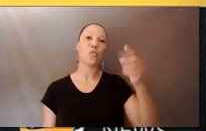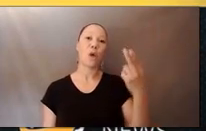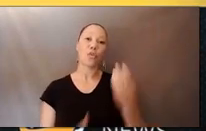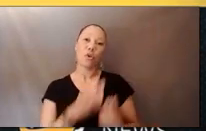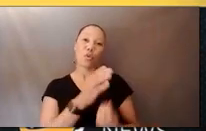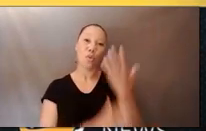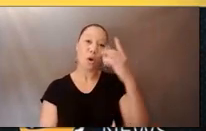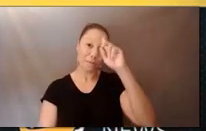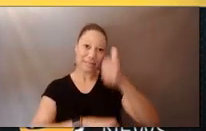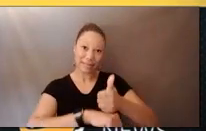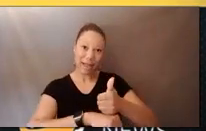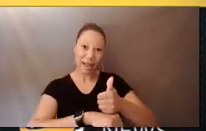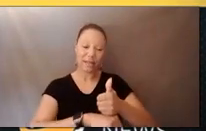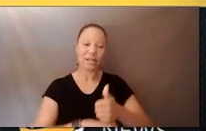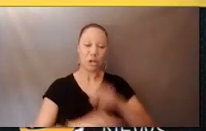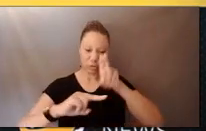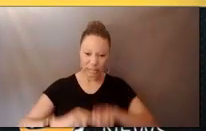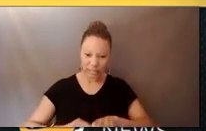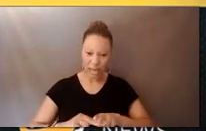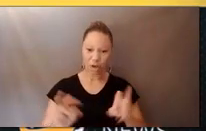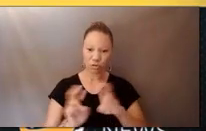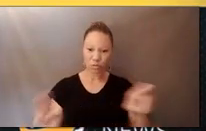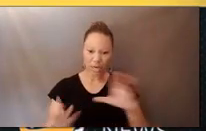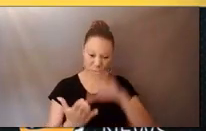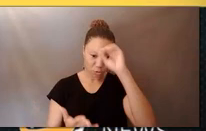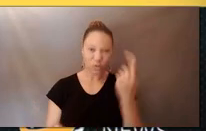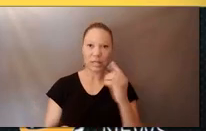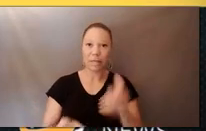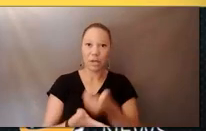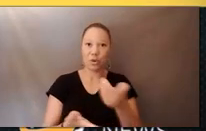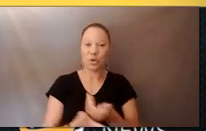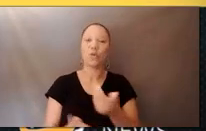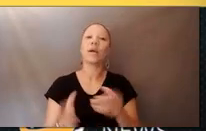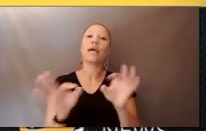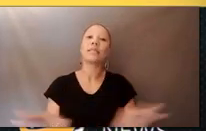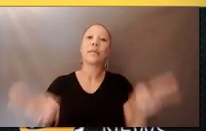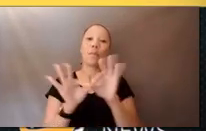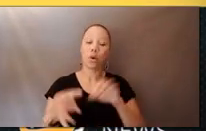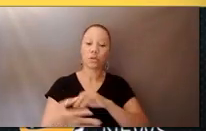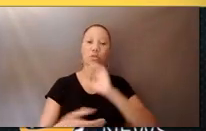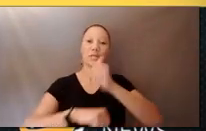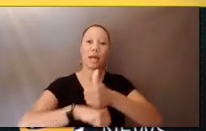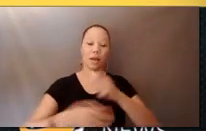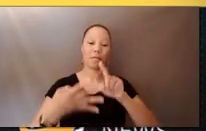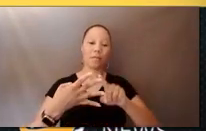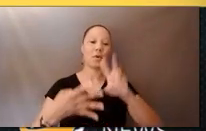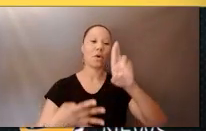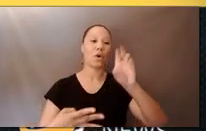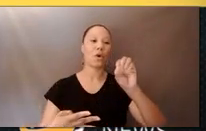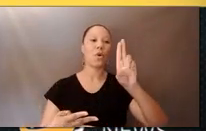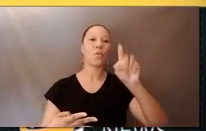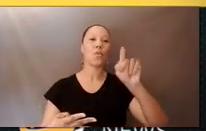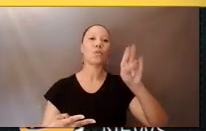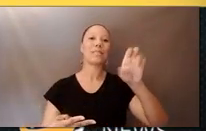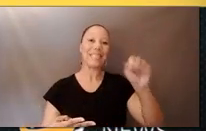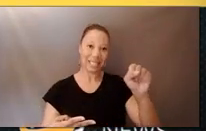there when you sit down, you're like, okay, I'm going to learn something new. And you want to set up routines. That is an academic resource. Your teachers have worked